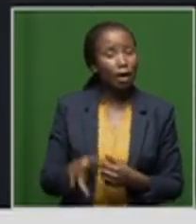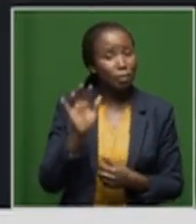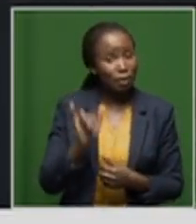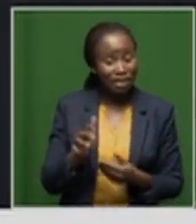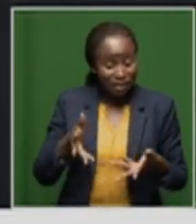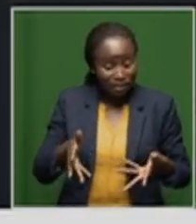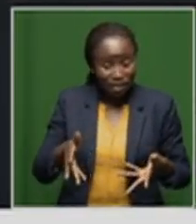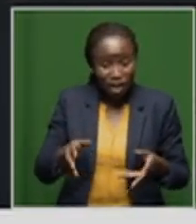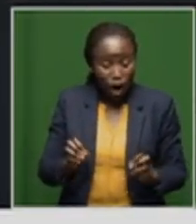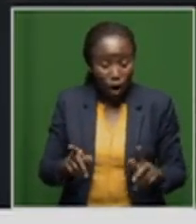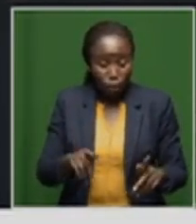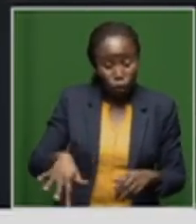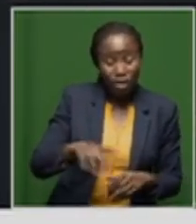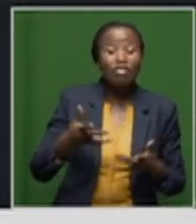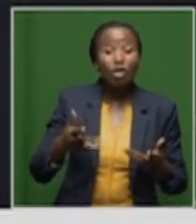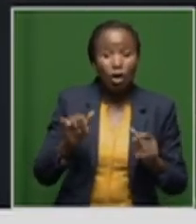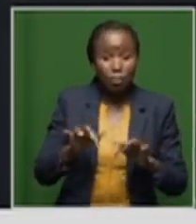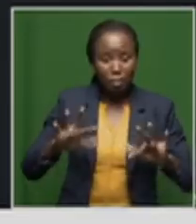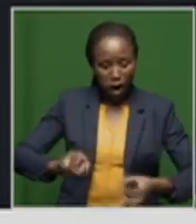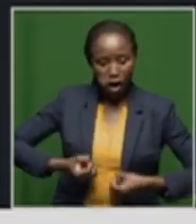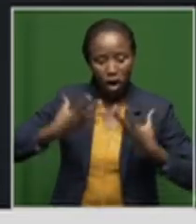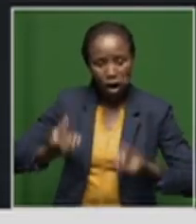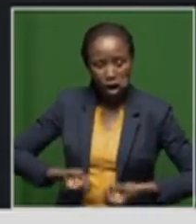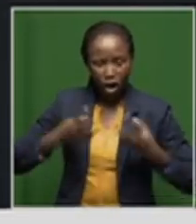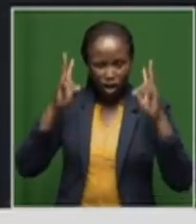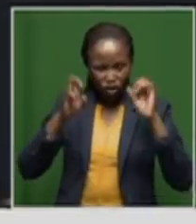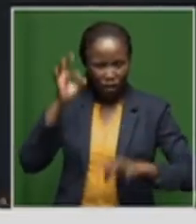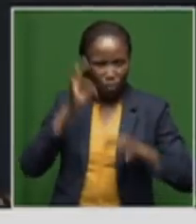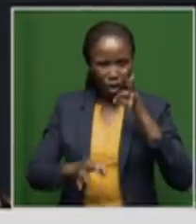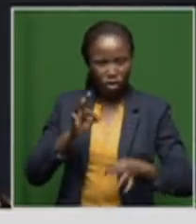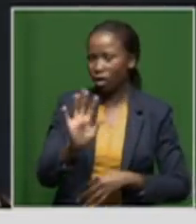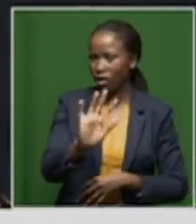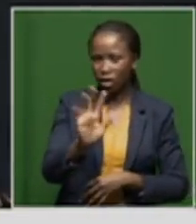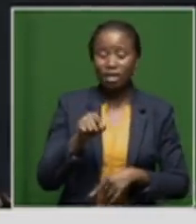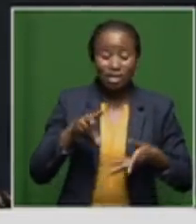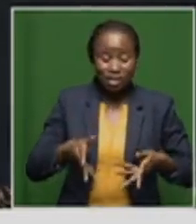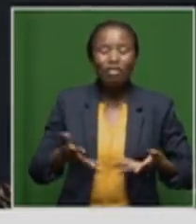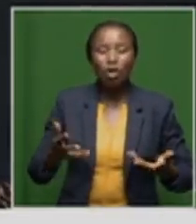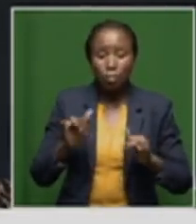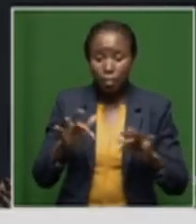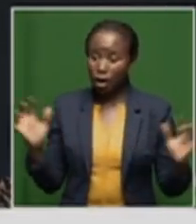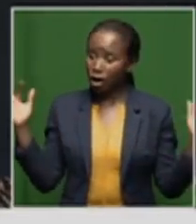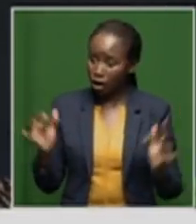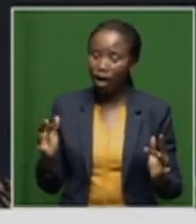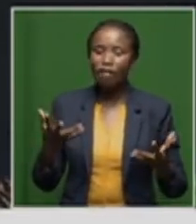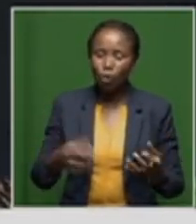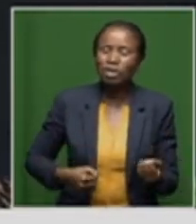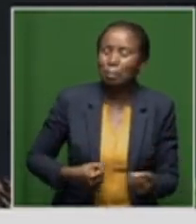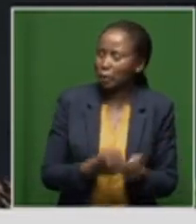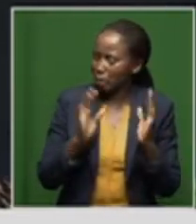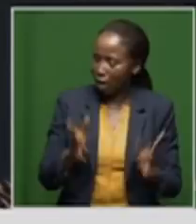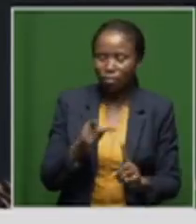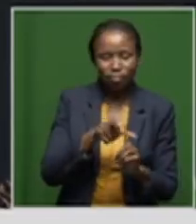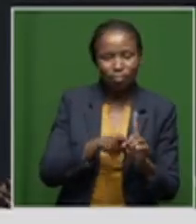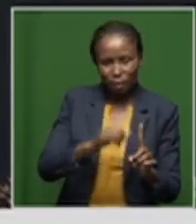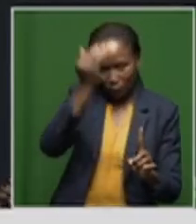is not a platform for people to settle political scores. This is a platform for those who are here to support the former president.